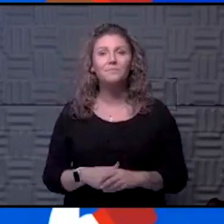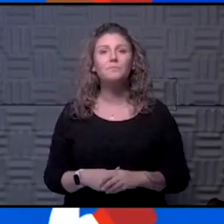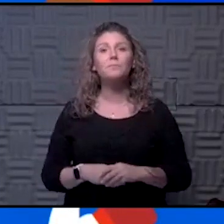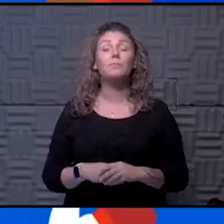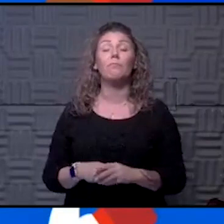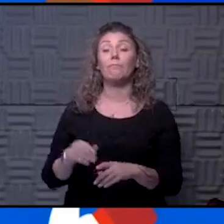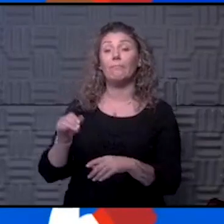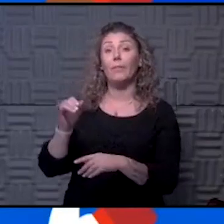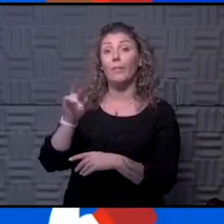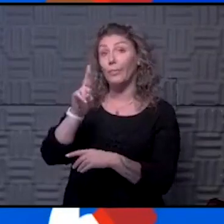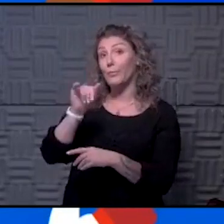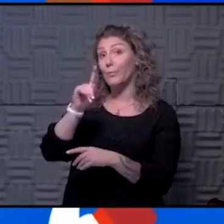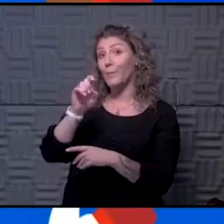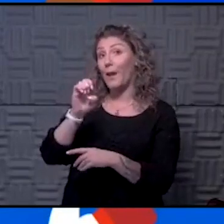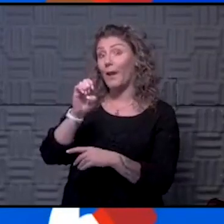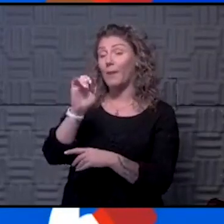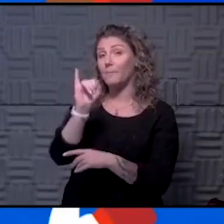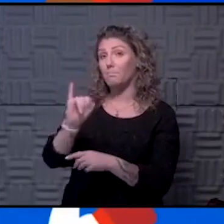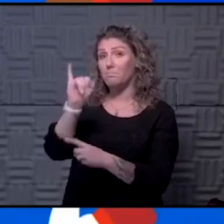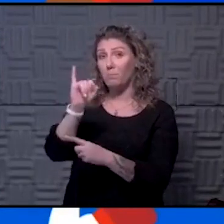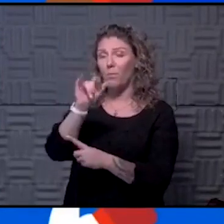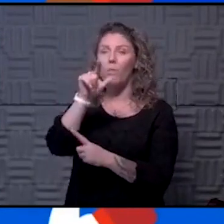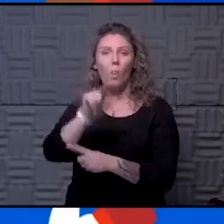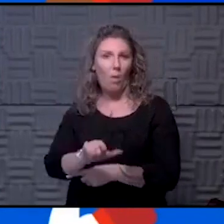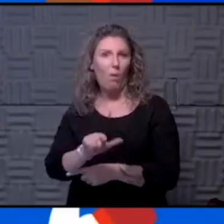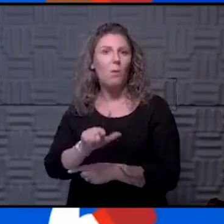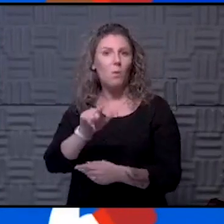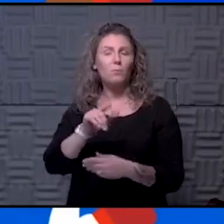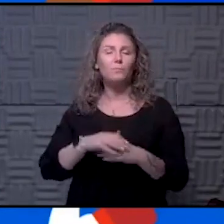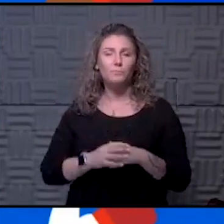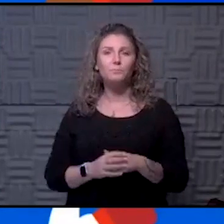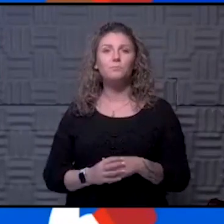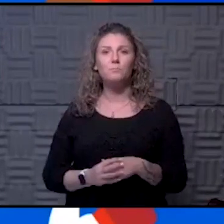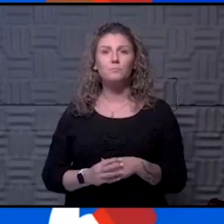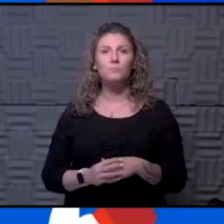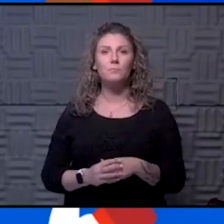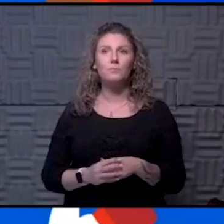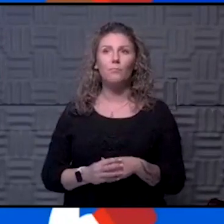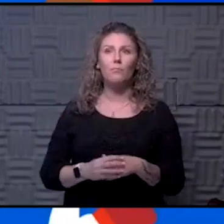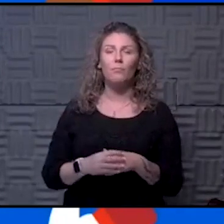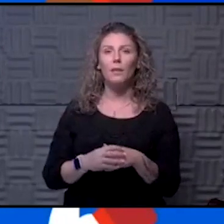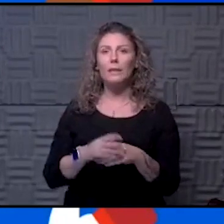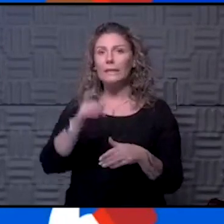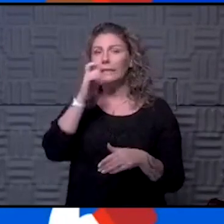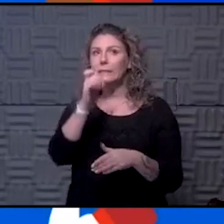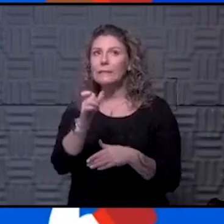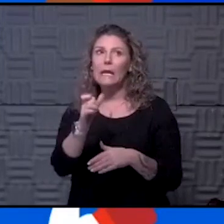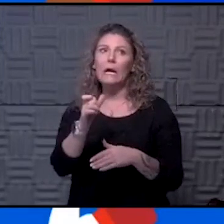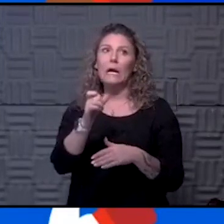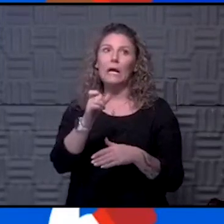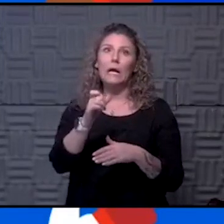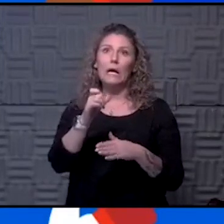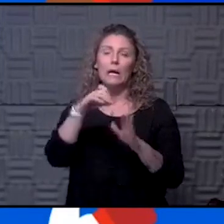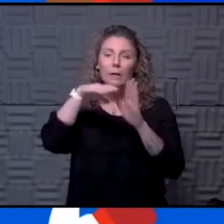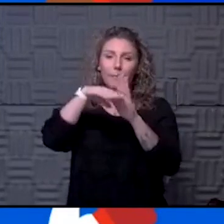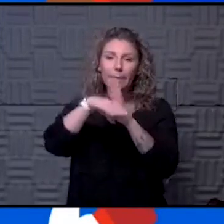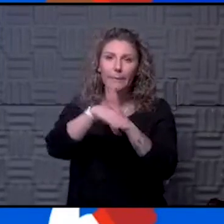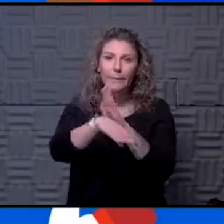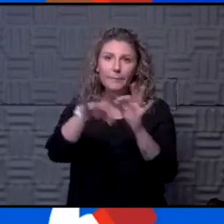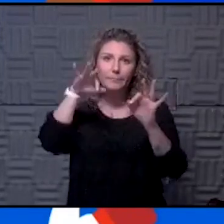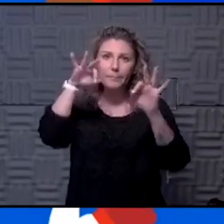Infection rates remain fairly low. It's not quite down to the level that we